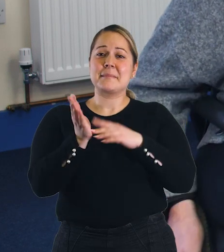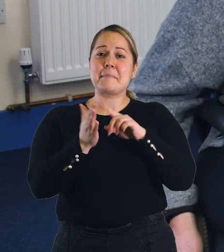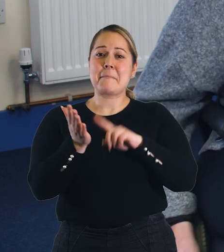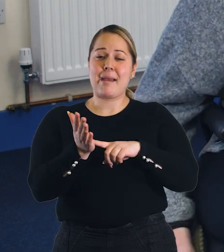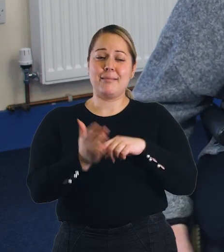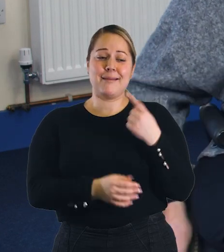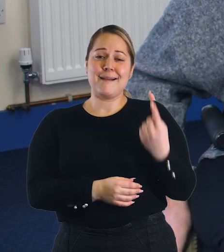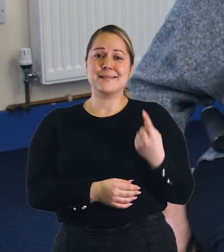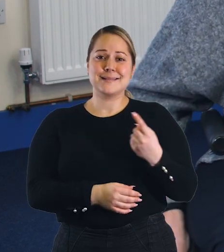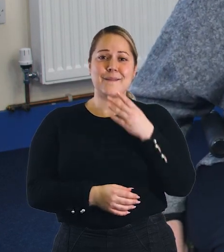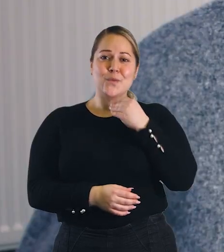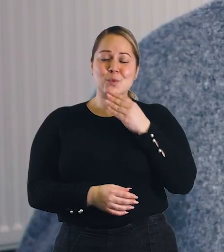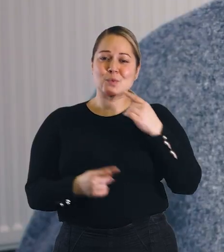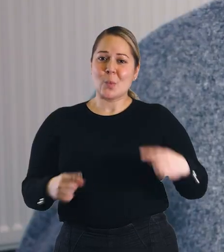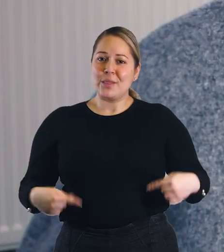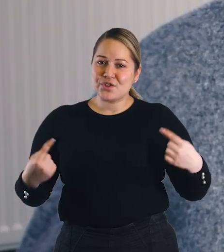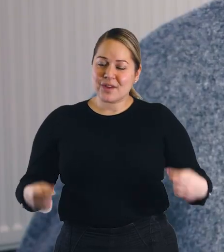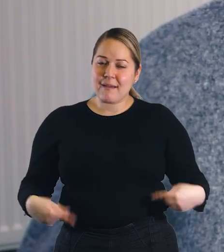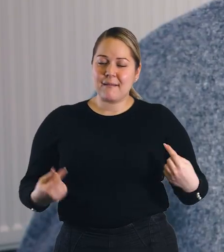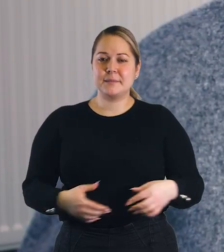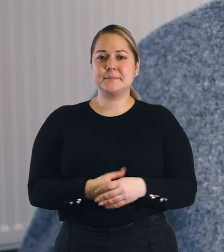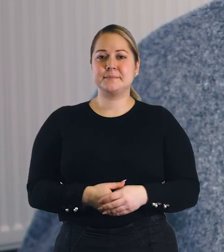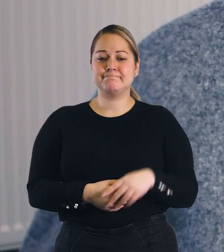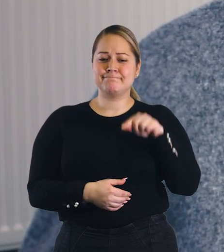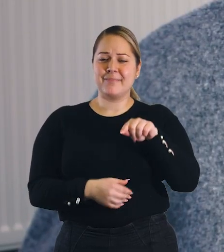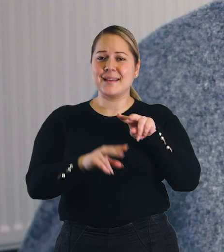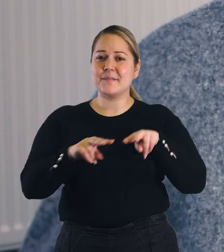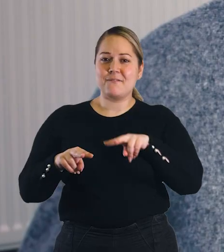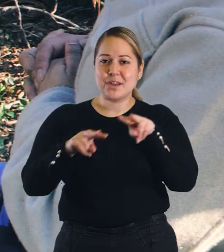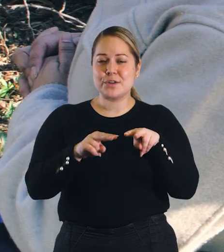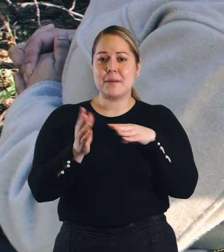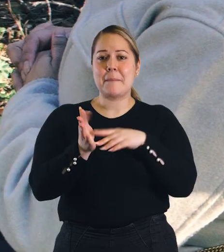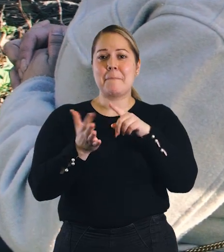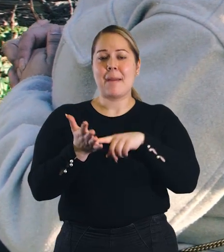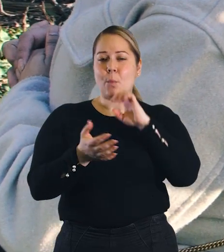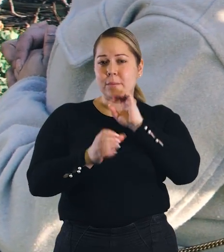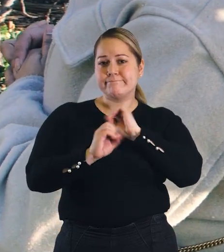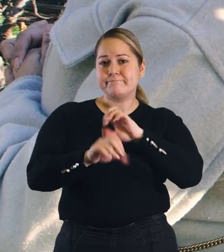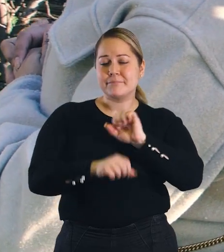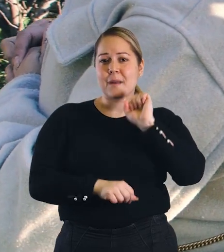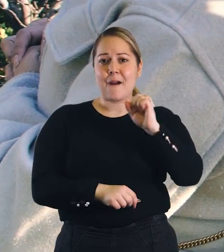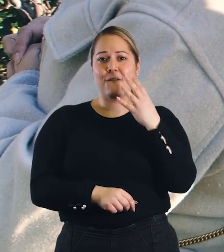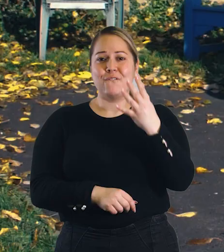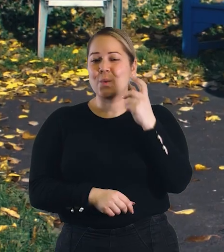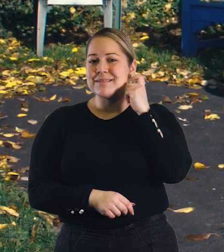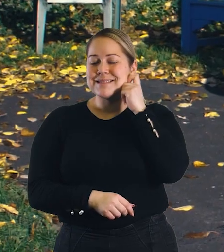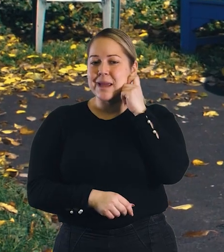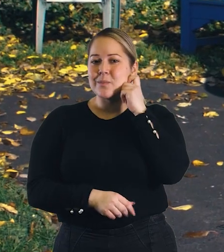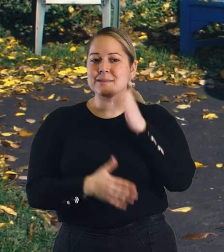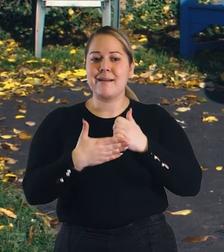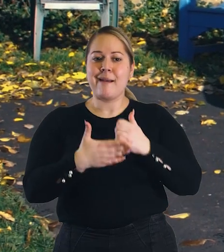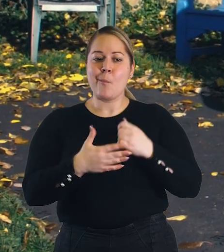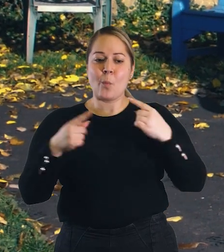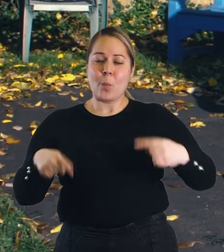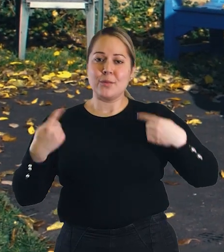This is Mel, and she is a wheelchair user. In this video, Mel will give you her personal top 4 tips for helping